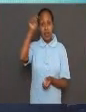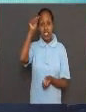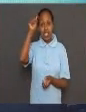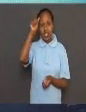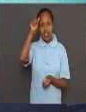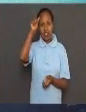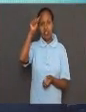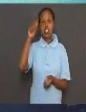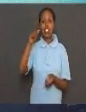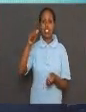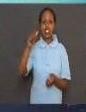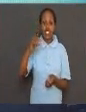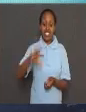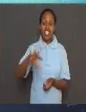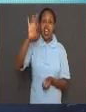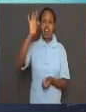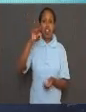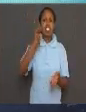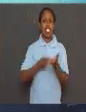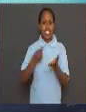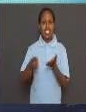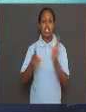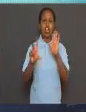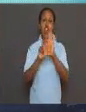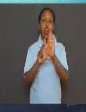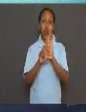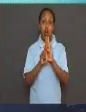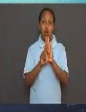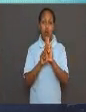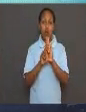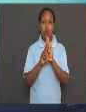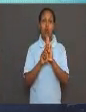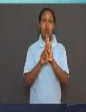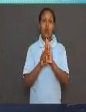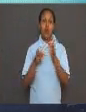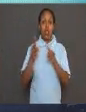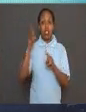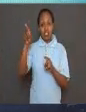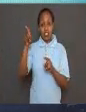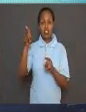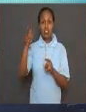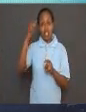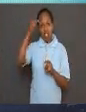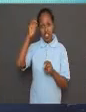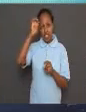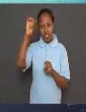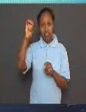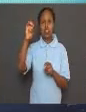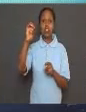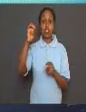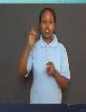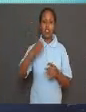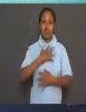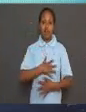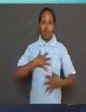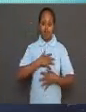Archimedes discovered this law while he was in the